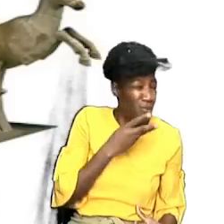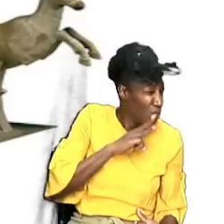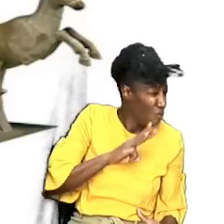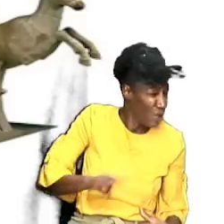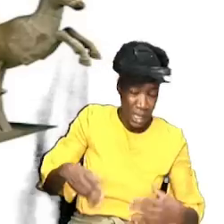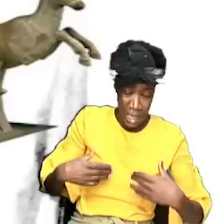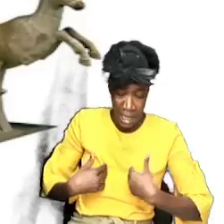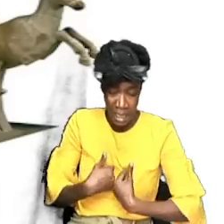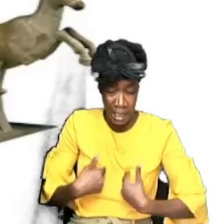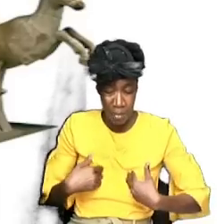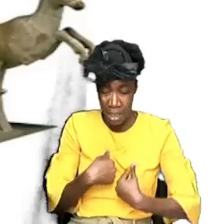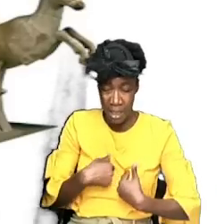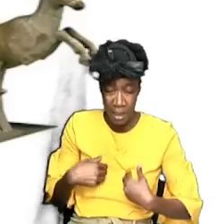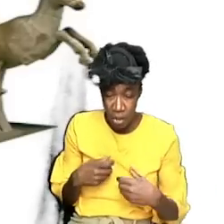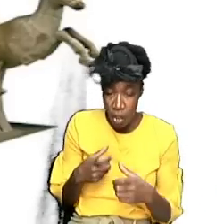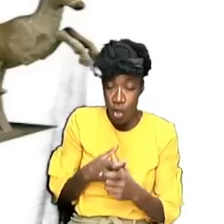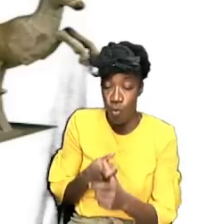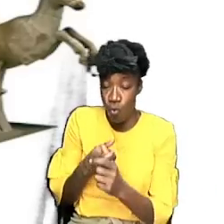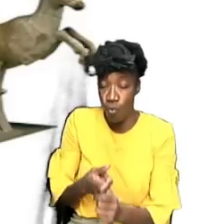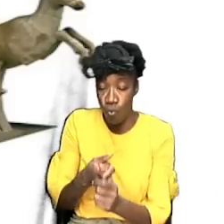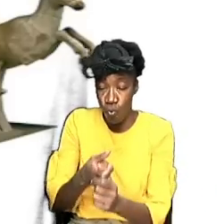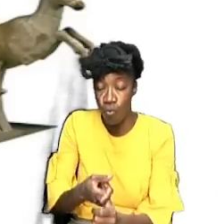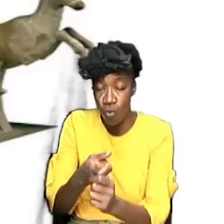and vegetation. As a matter of fact,